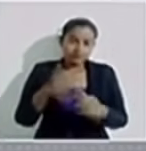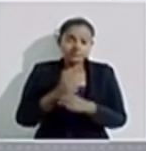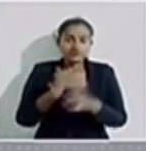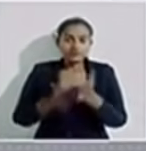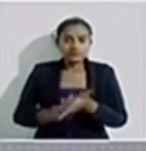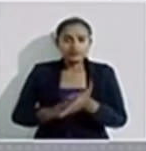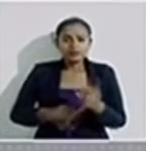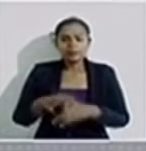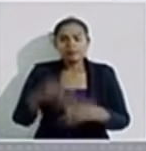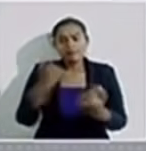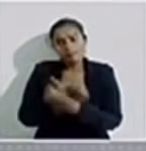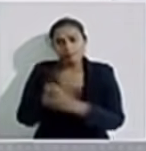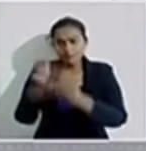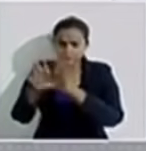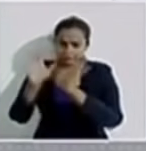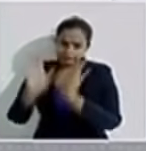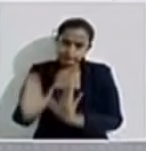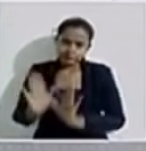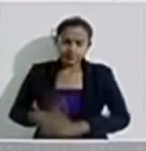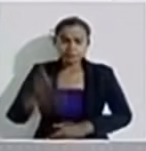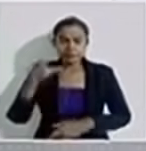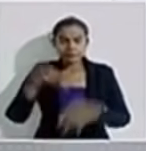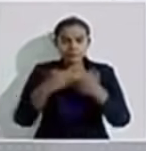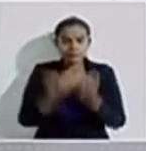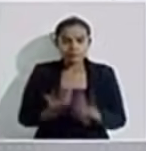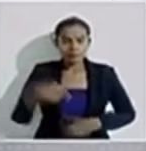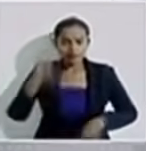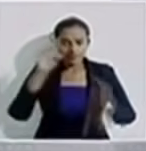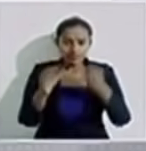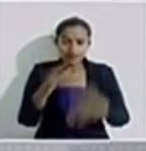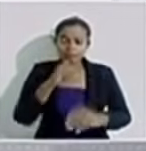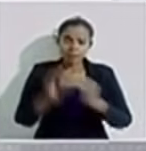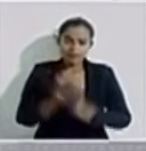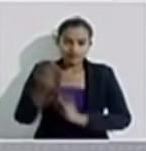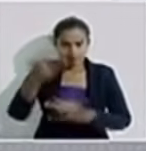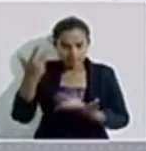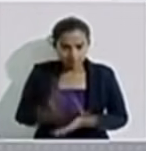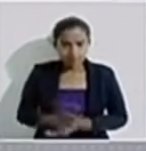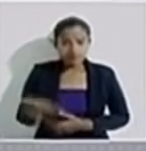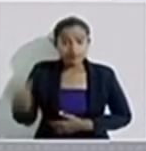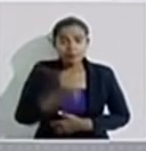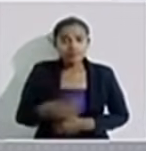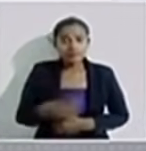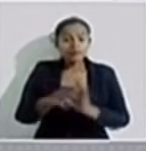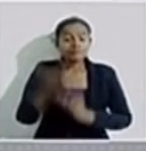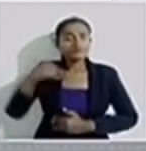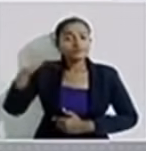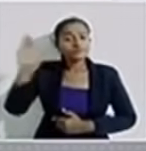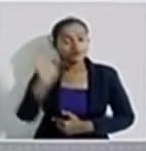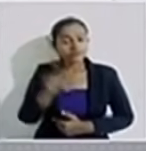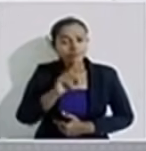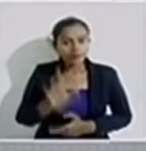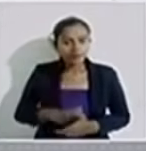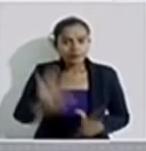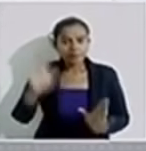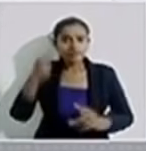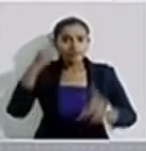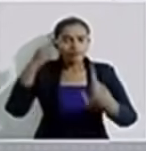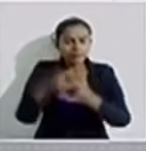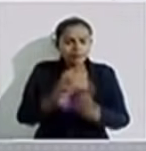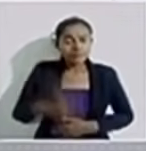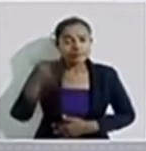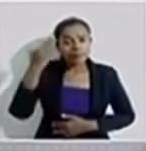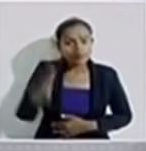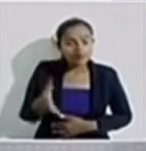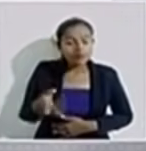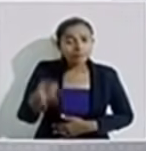CID reported facts to court. The latest developments have led officers to raise concerns over the death of even the brother of Shabir Abbas